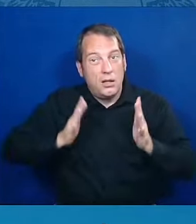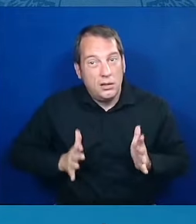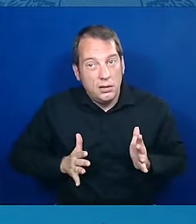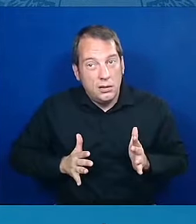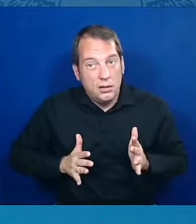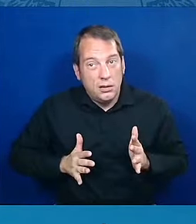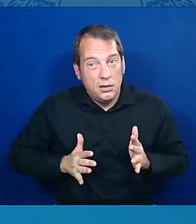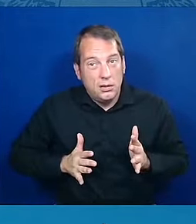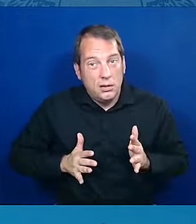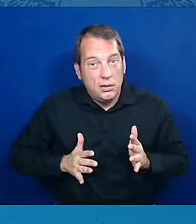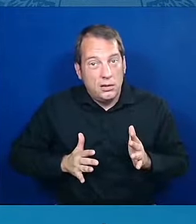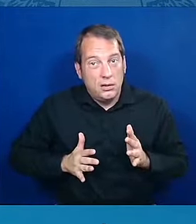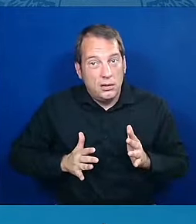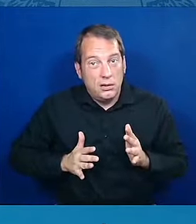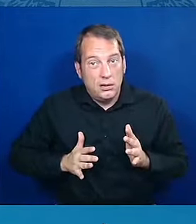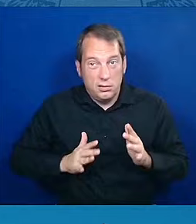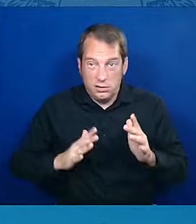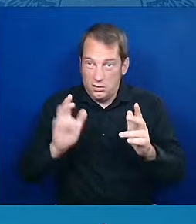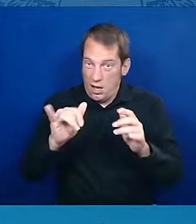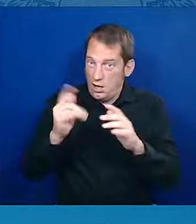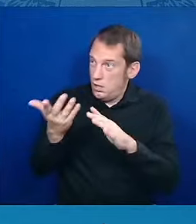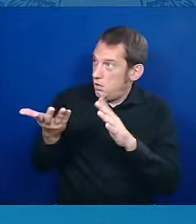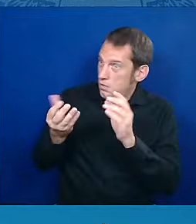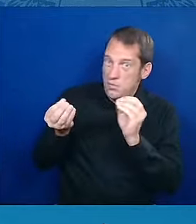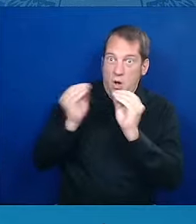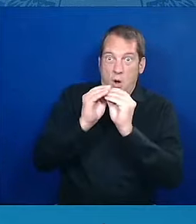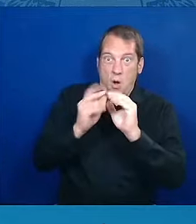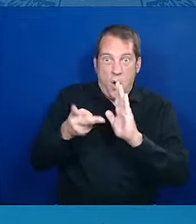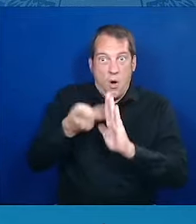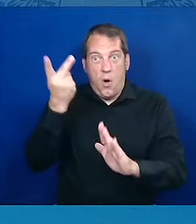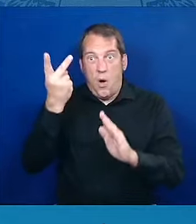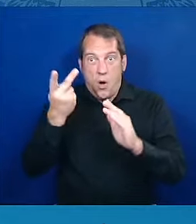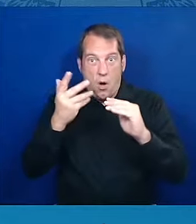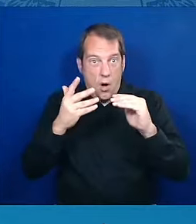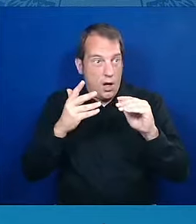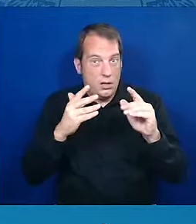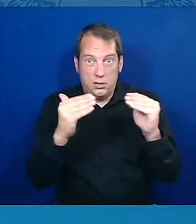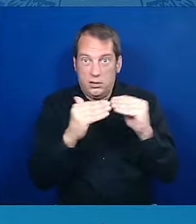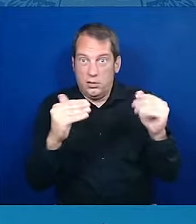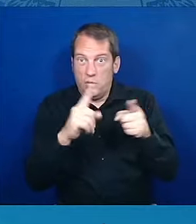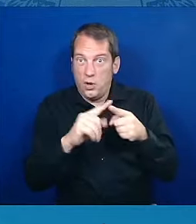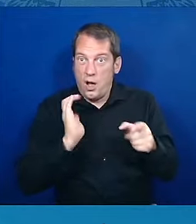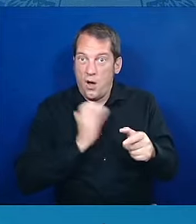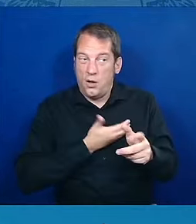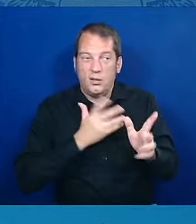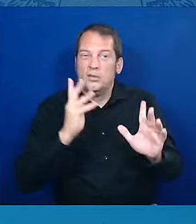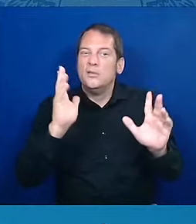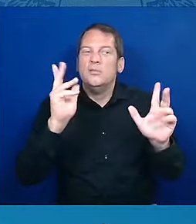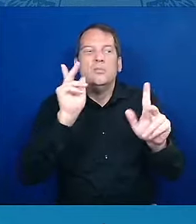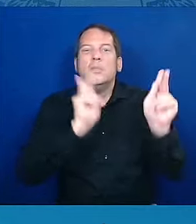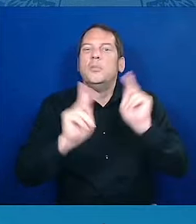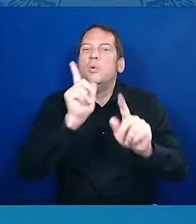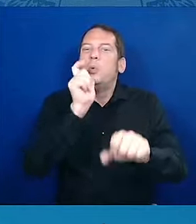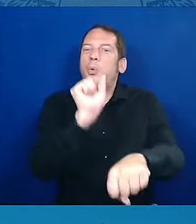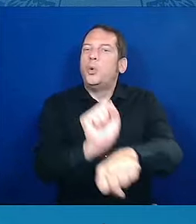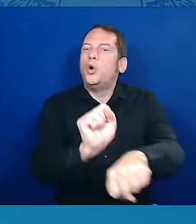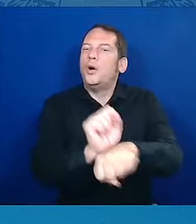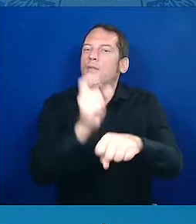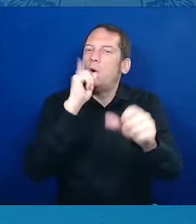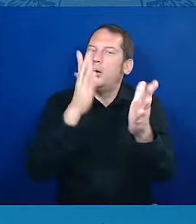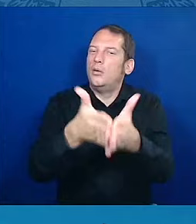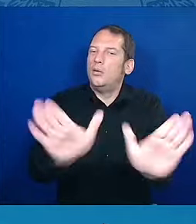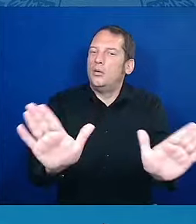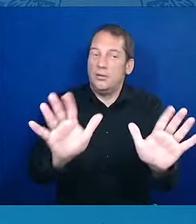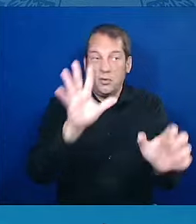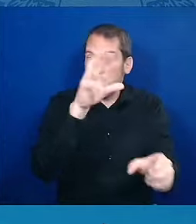Teachers like Tanya Cabeza, who I met recently in